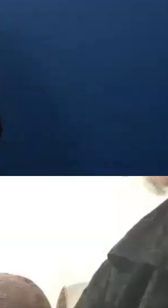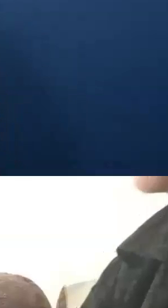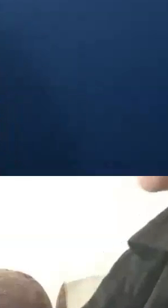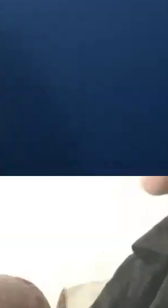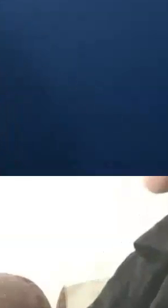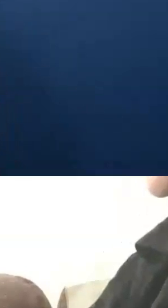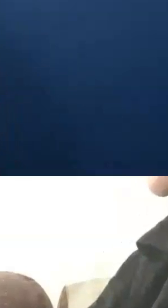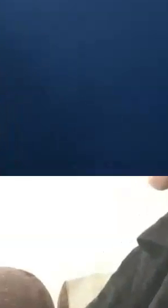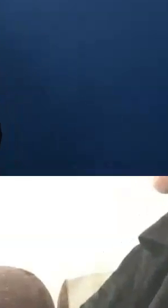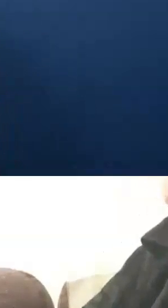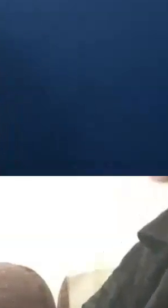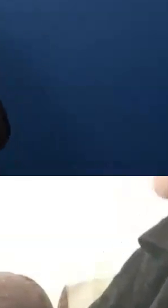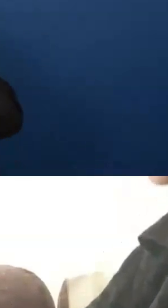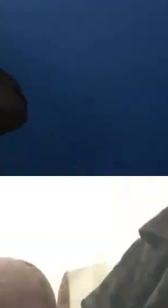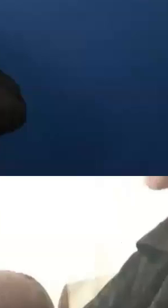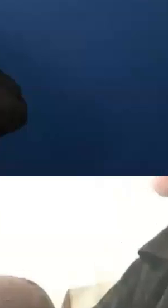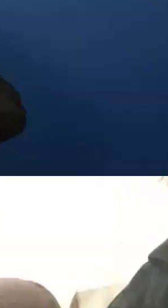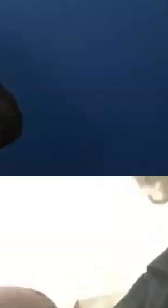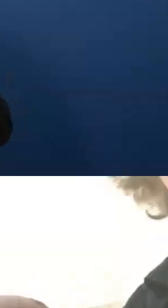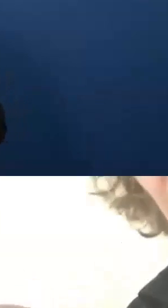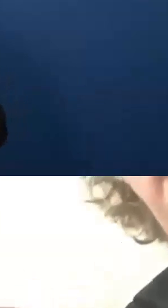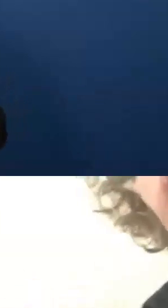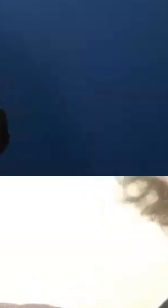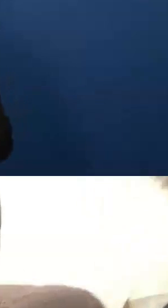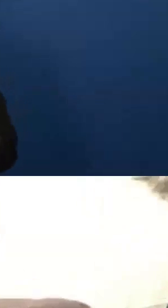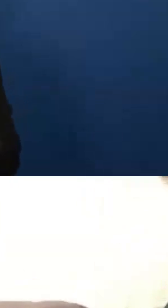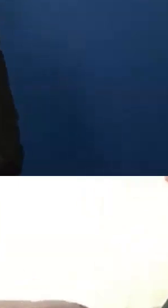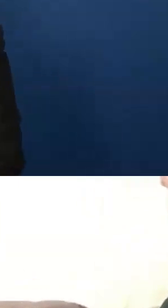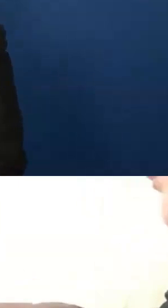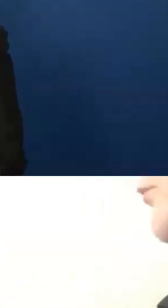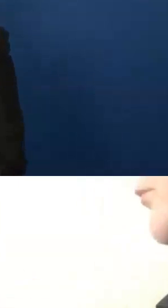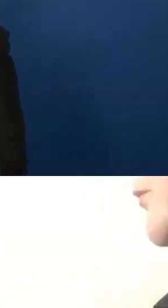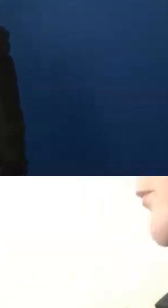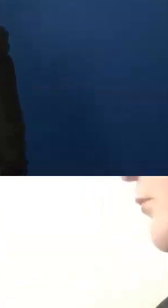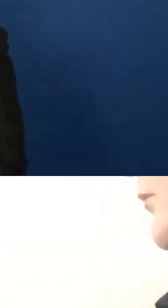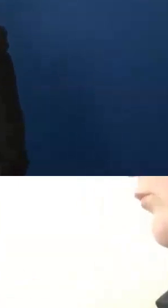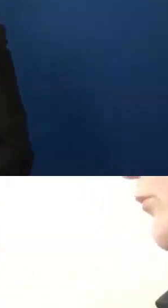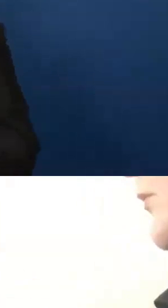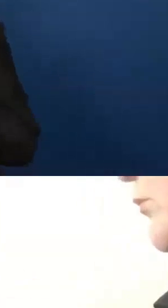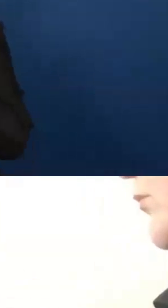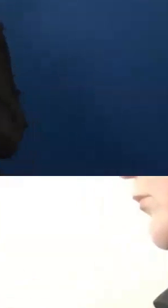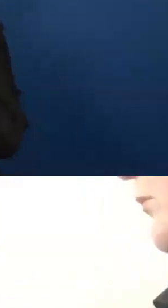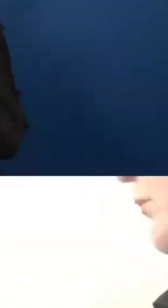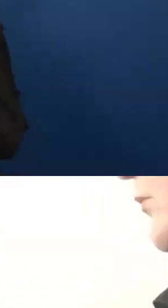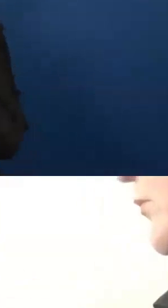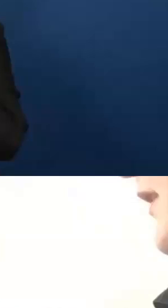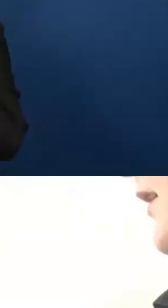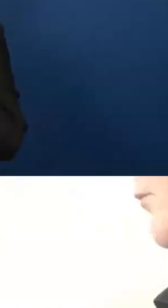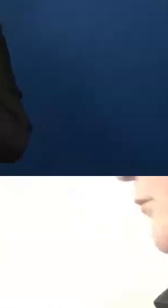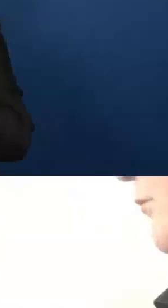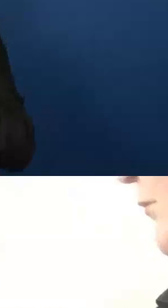mark. Okay. Can I just add? Yep. Yeah, I just want to add in on that particular comment. I use this with